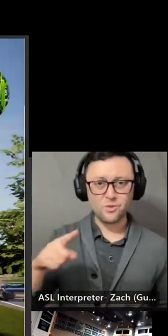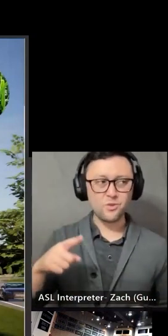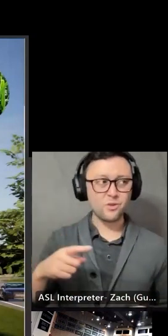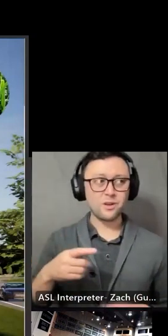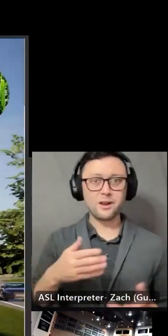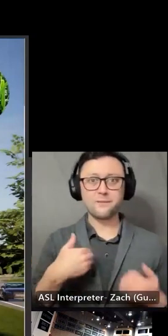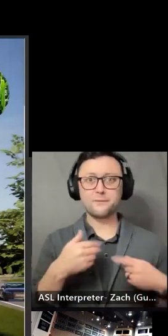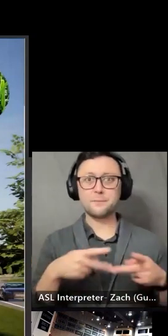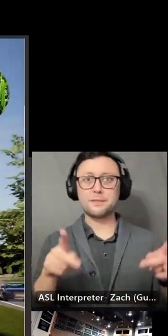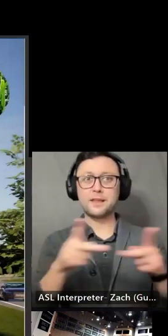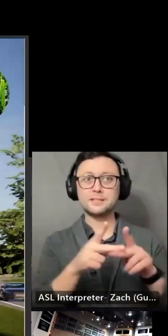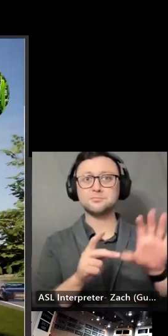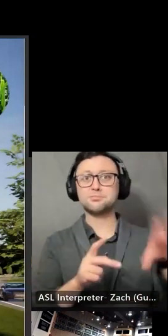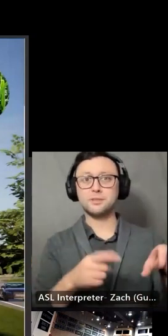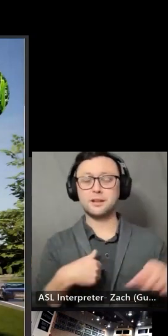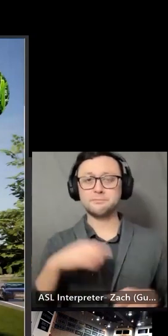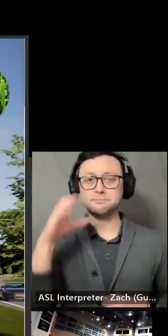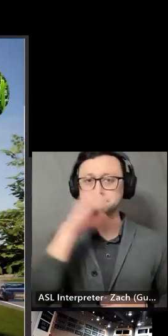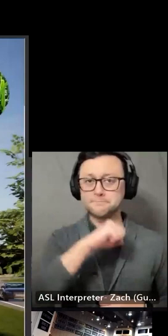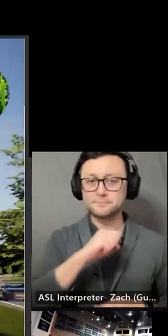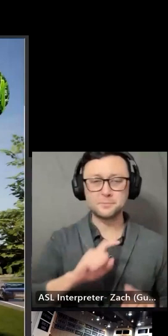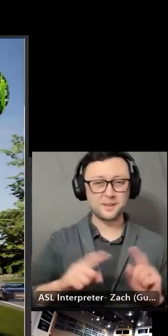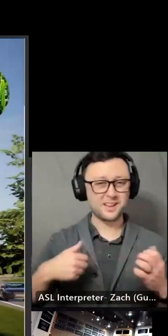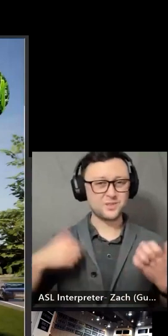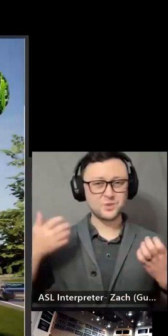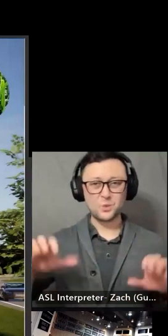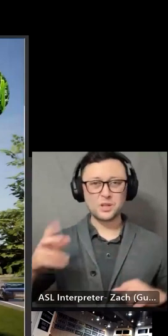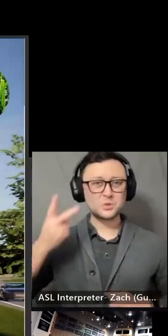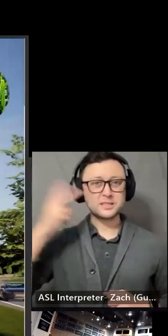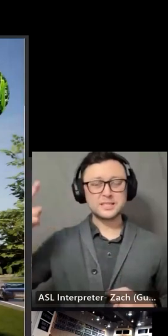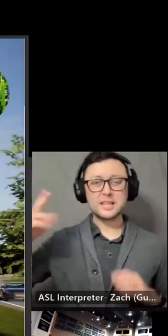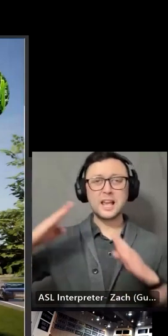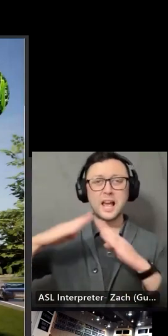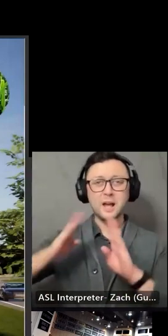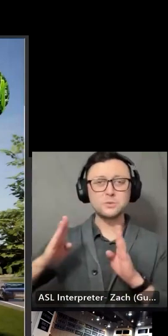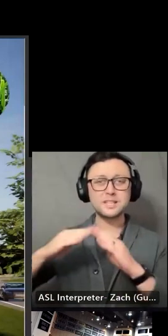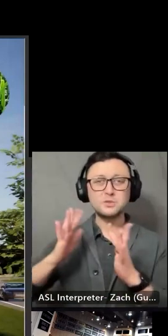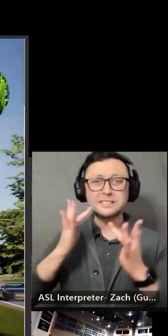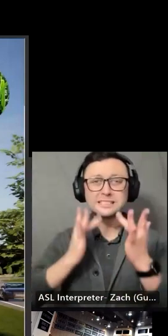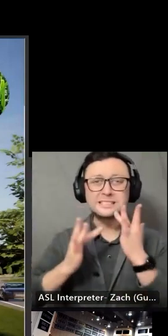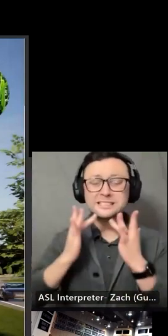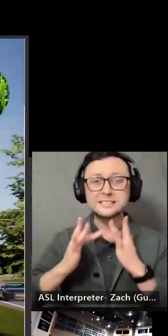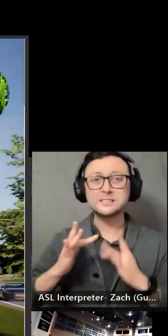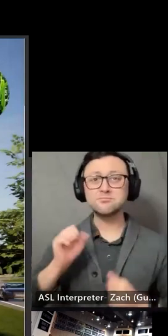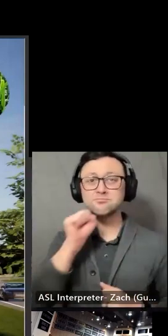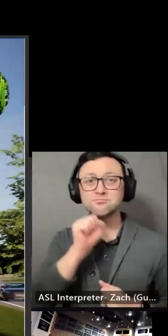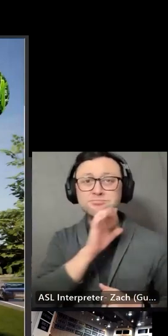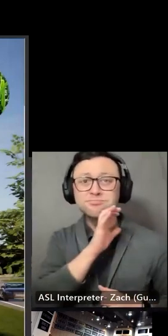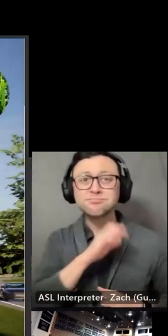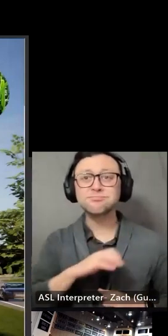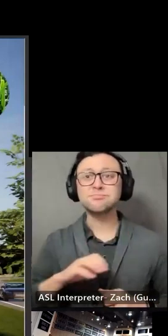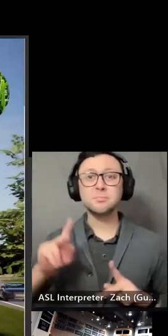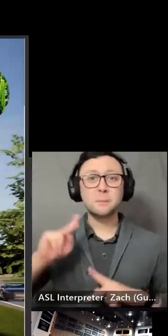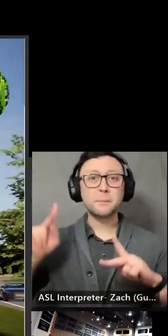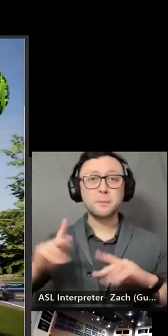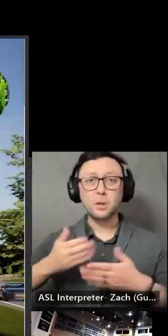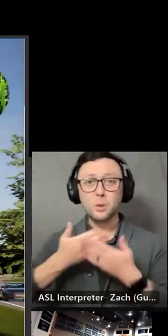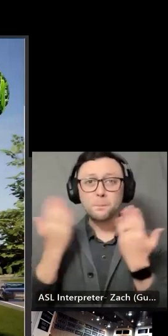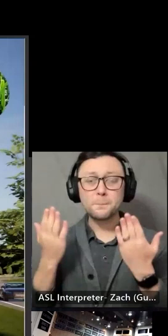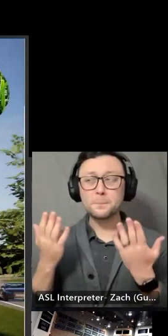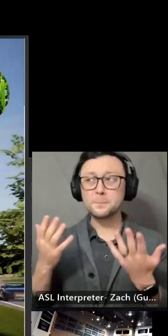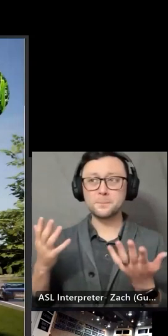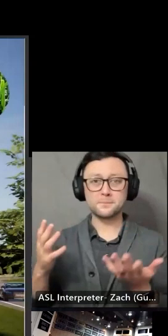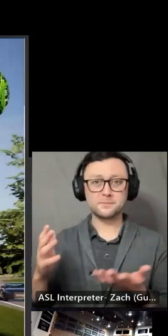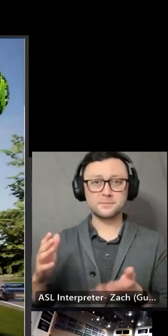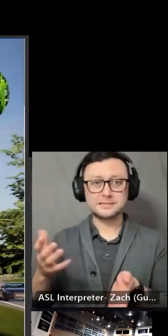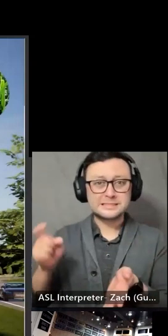it. But I don't want to see housing, which is so needed by elderly and senior citizens in this community and around